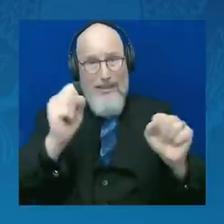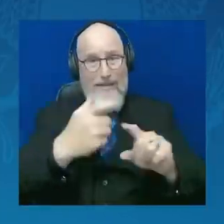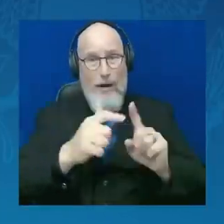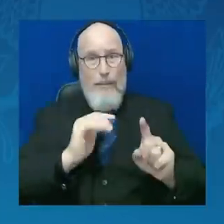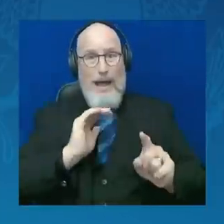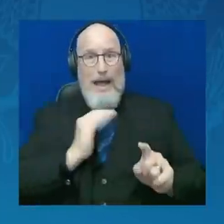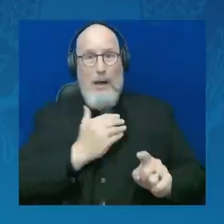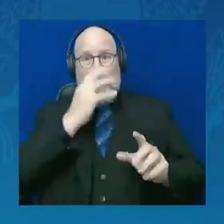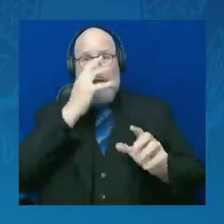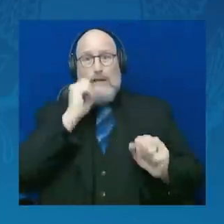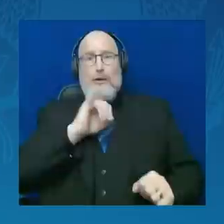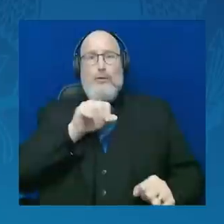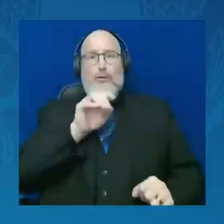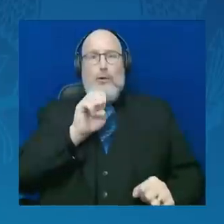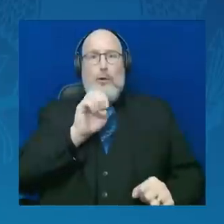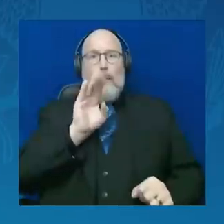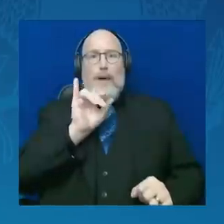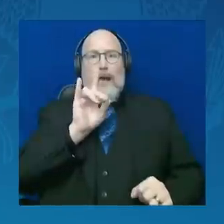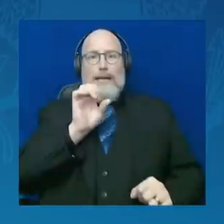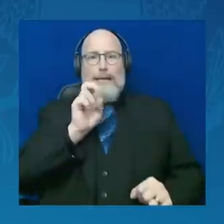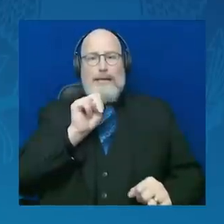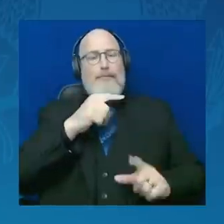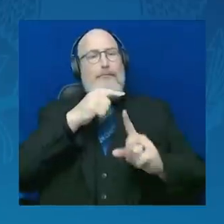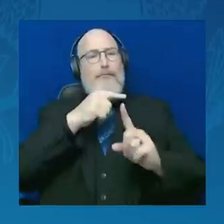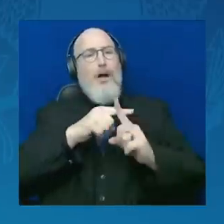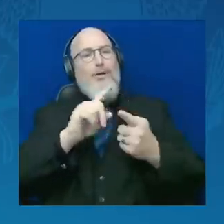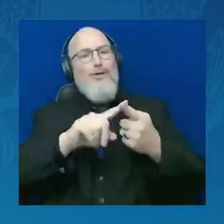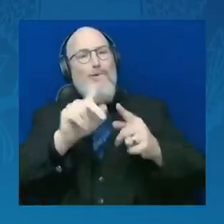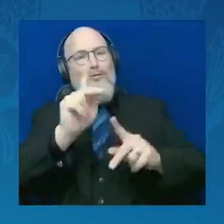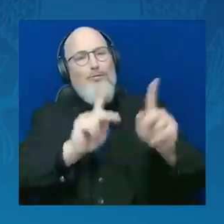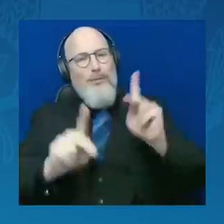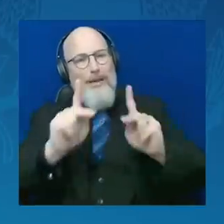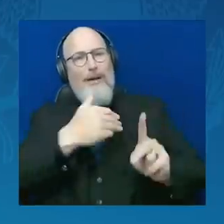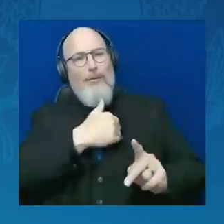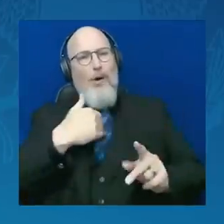day. It really represents the best of who we are.